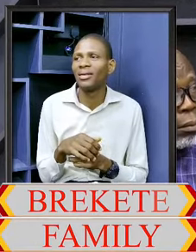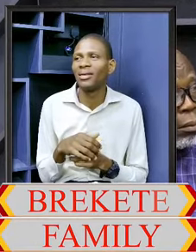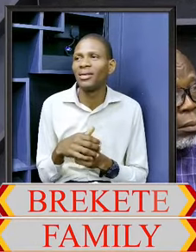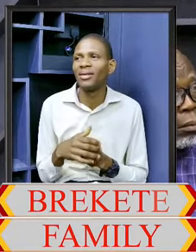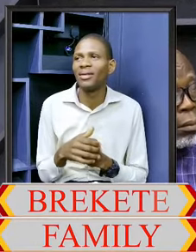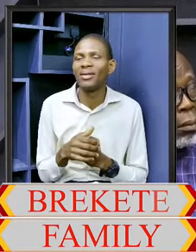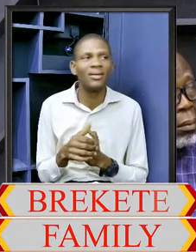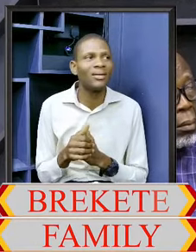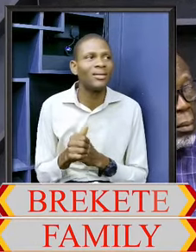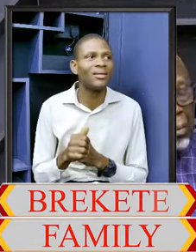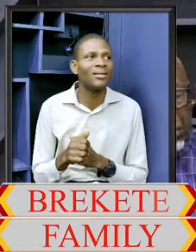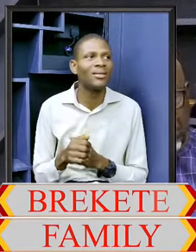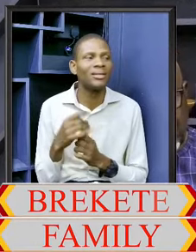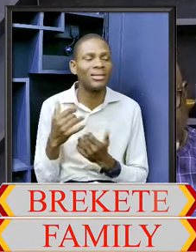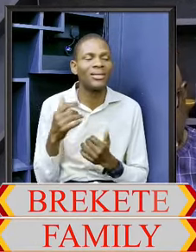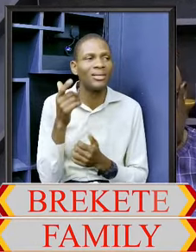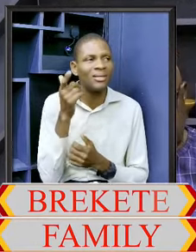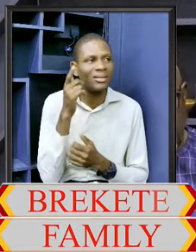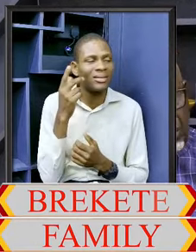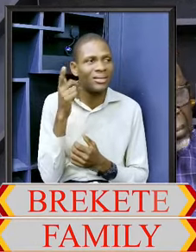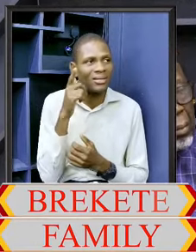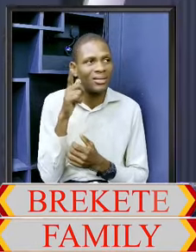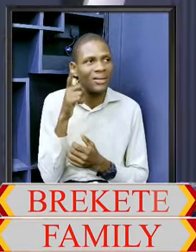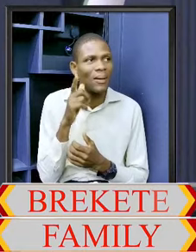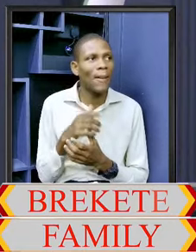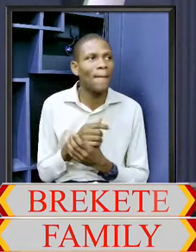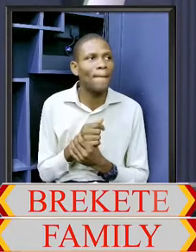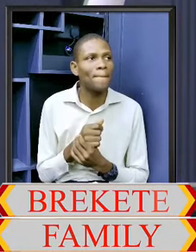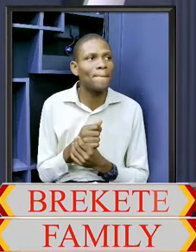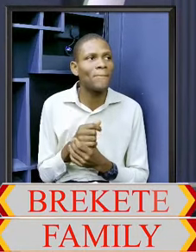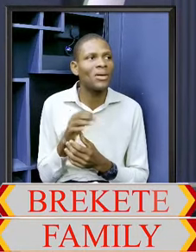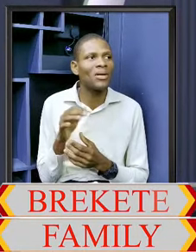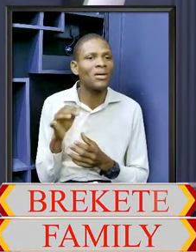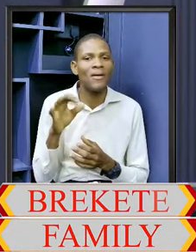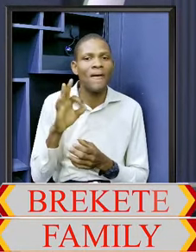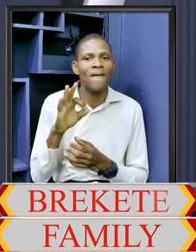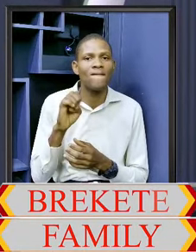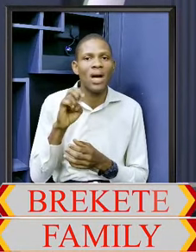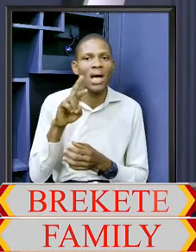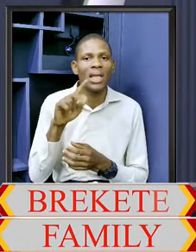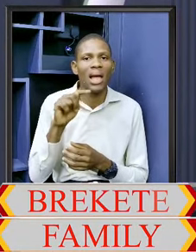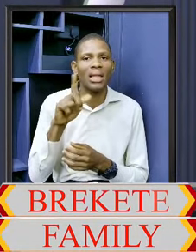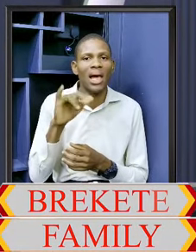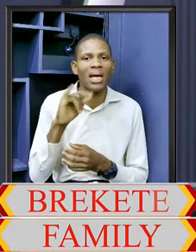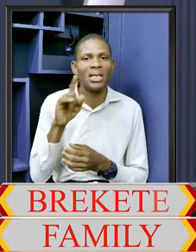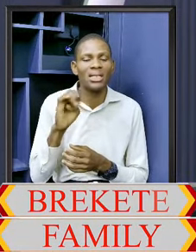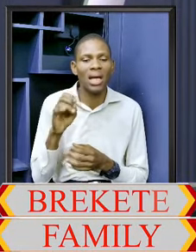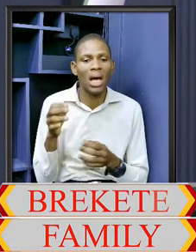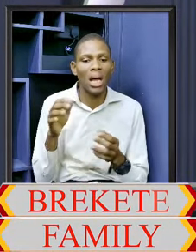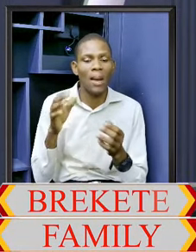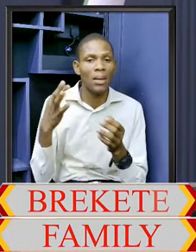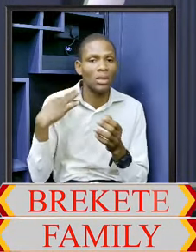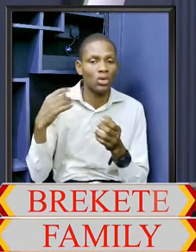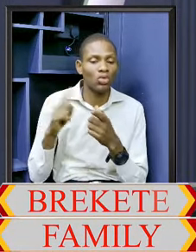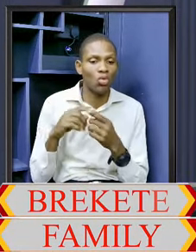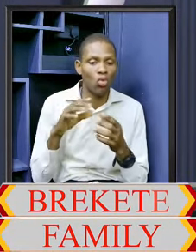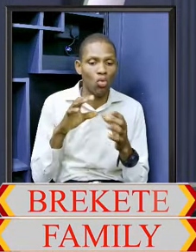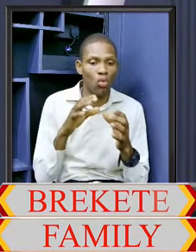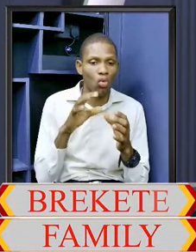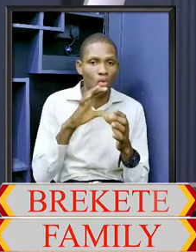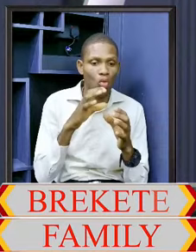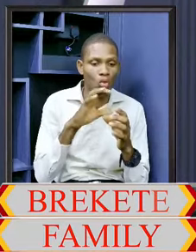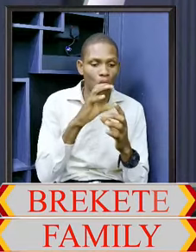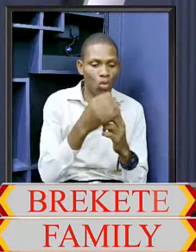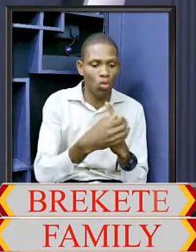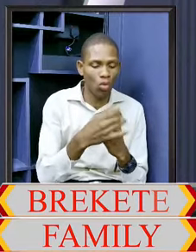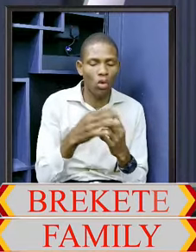you see, make you listen. Fertilizer application. To crops, you must apply them the